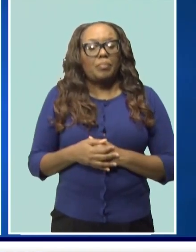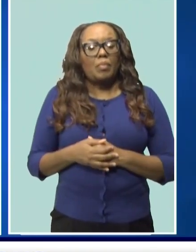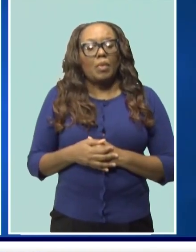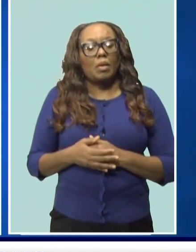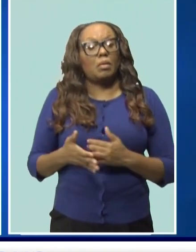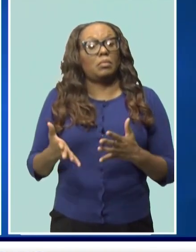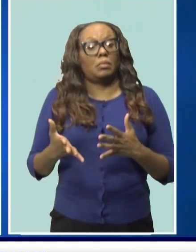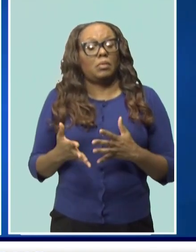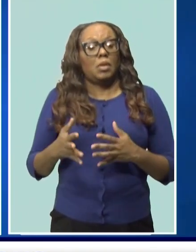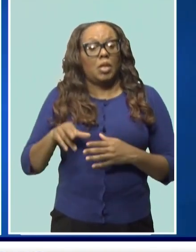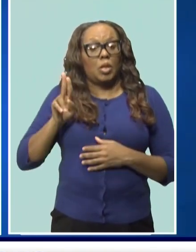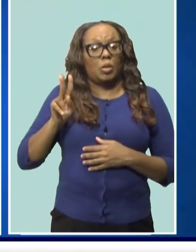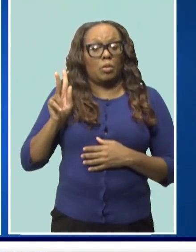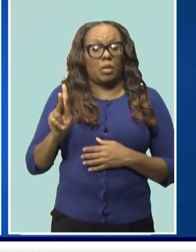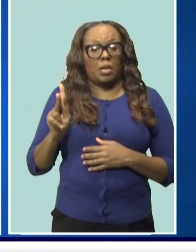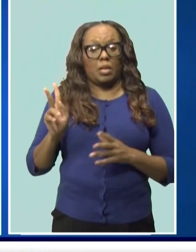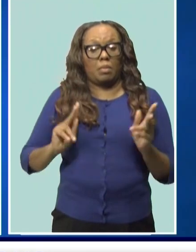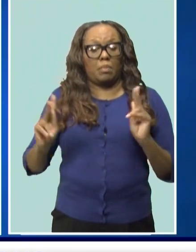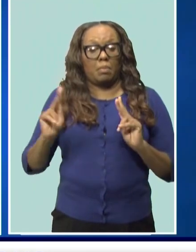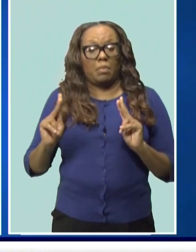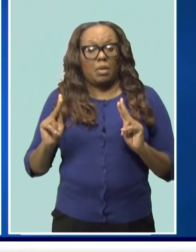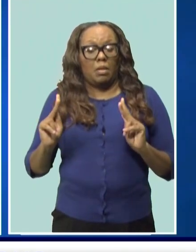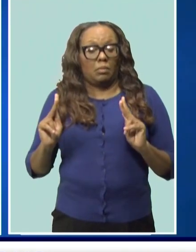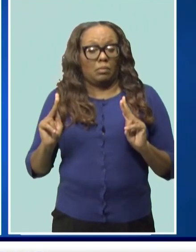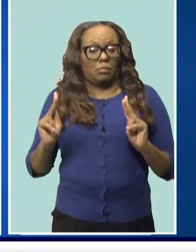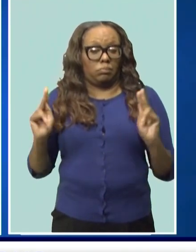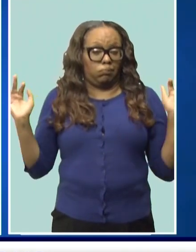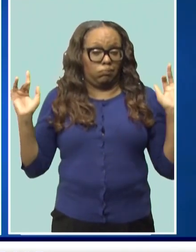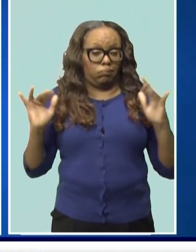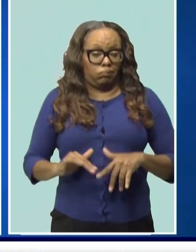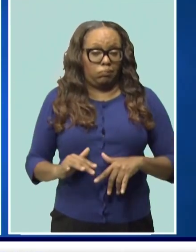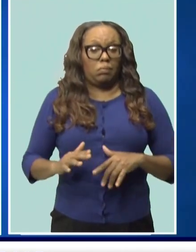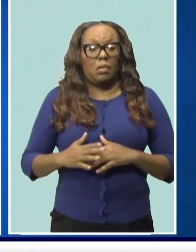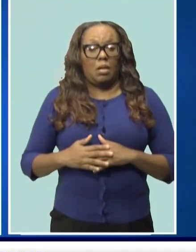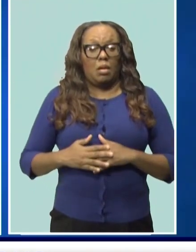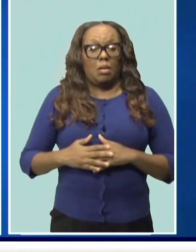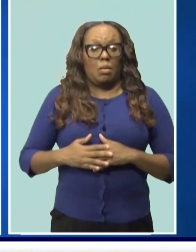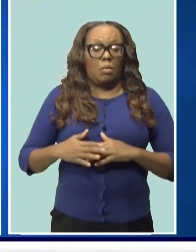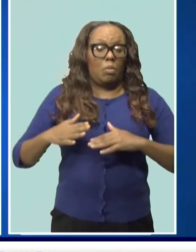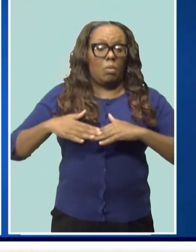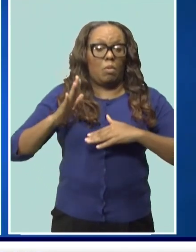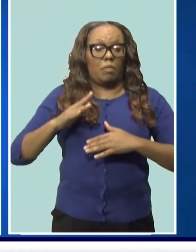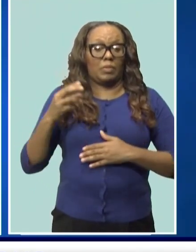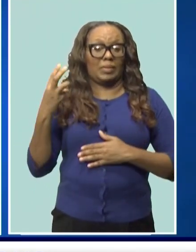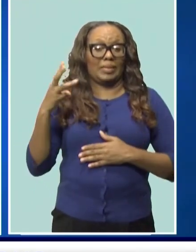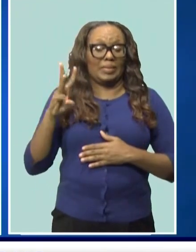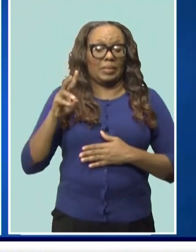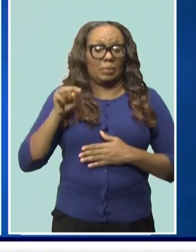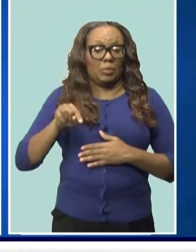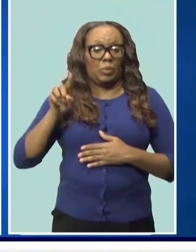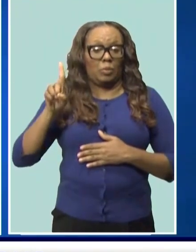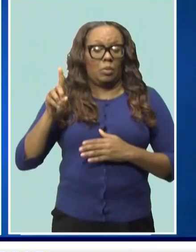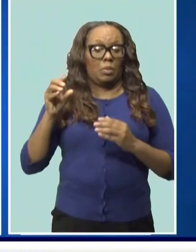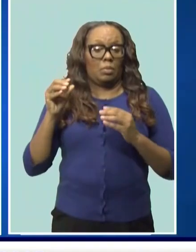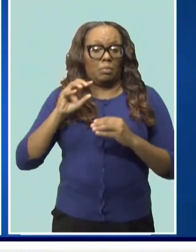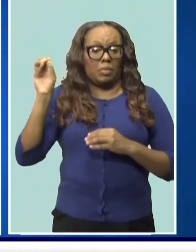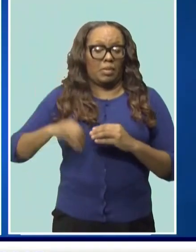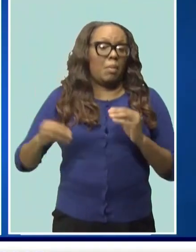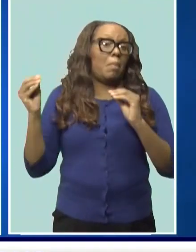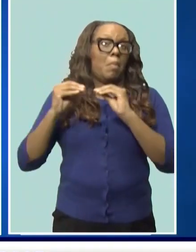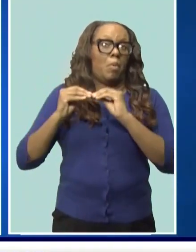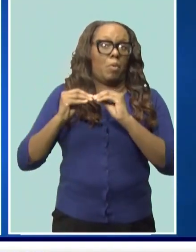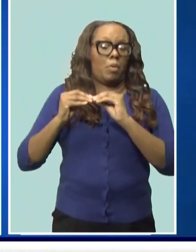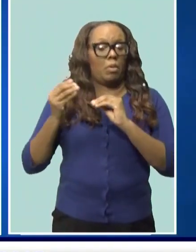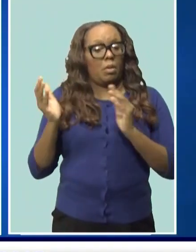467,889 seats out of the UK, and that's an increase of 16.1% over 2019. The tourism official says the numbers are also